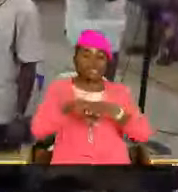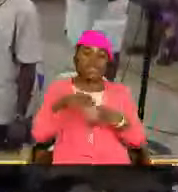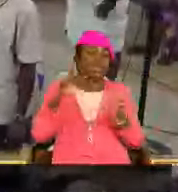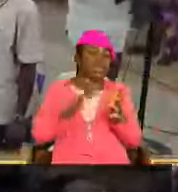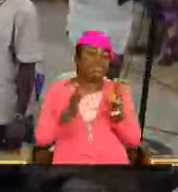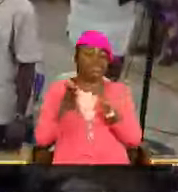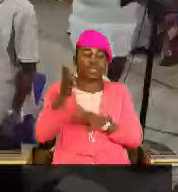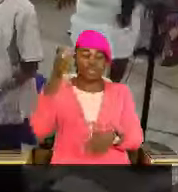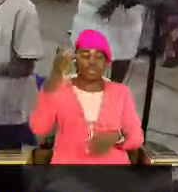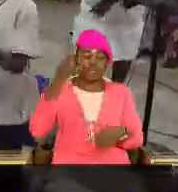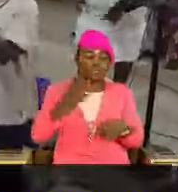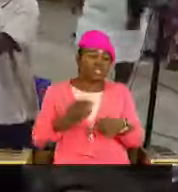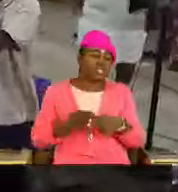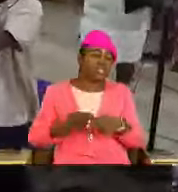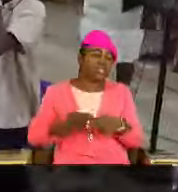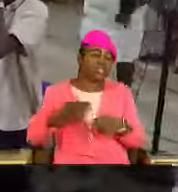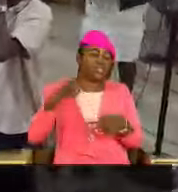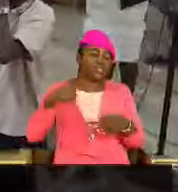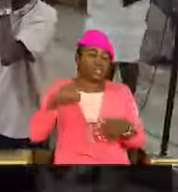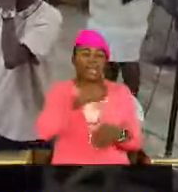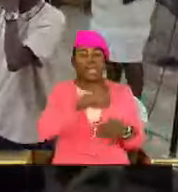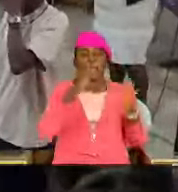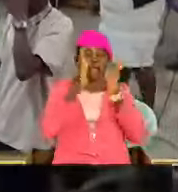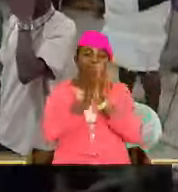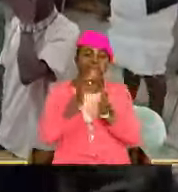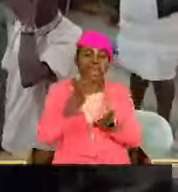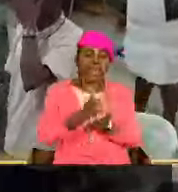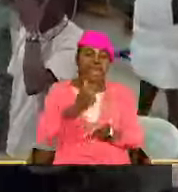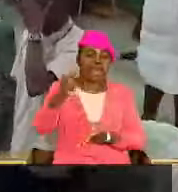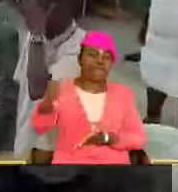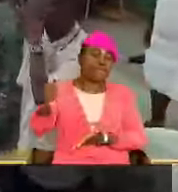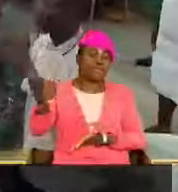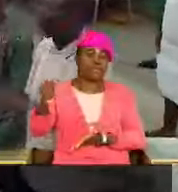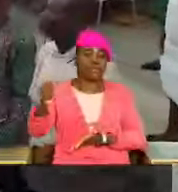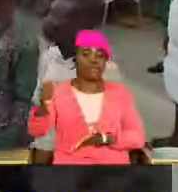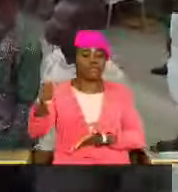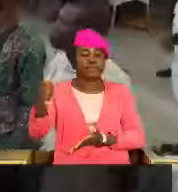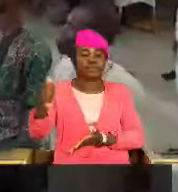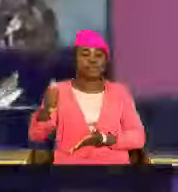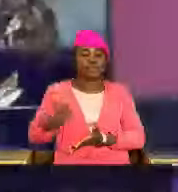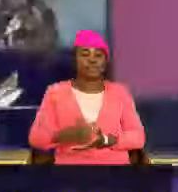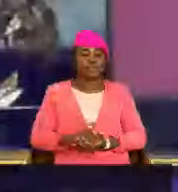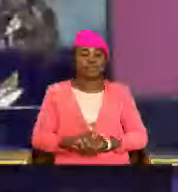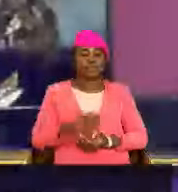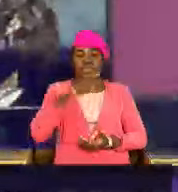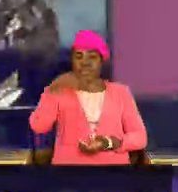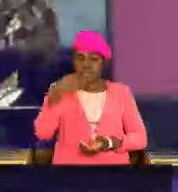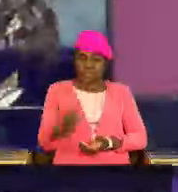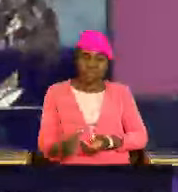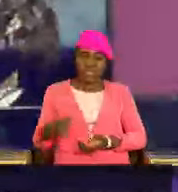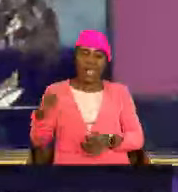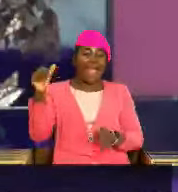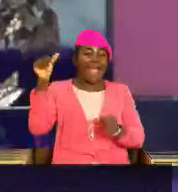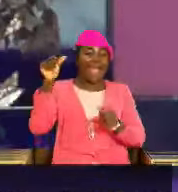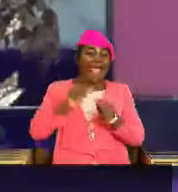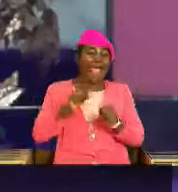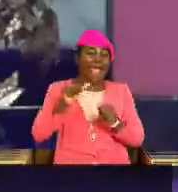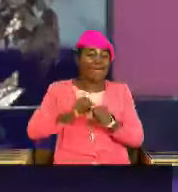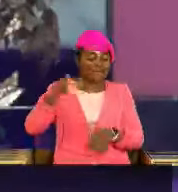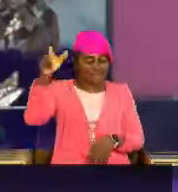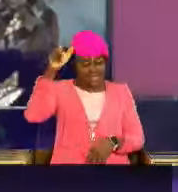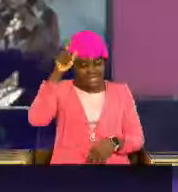Jesus mighty name we pray say every satanic